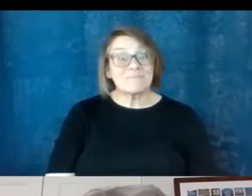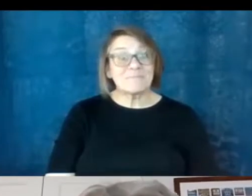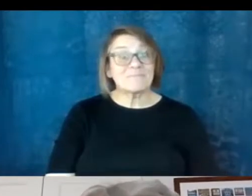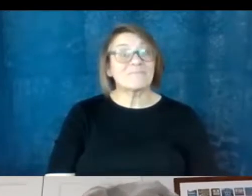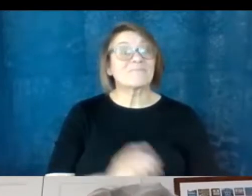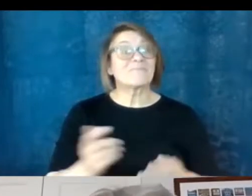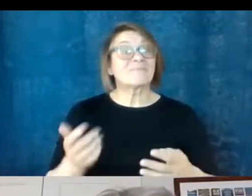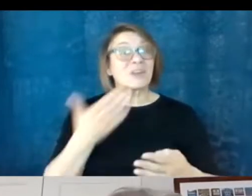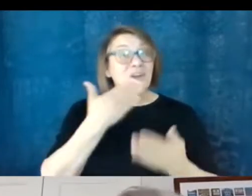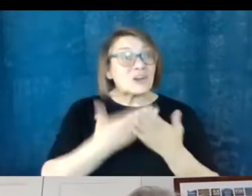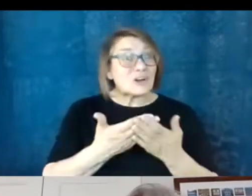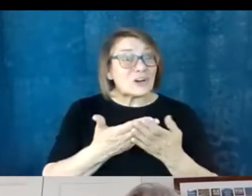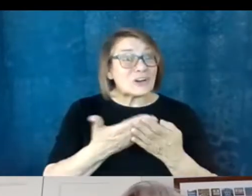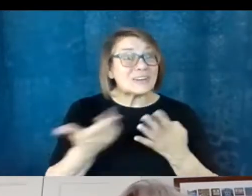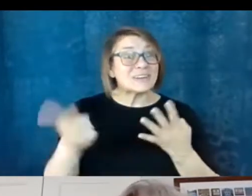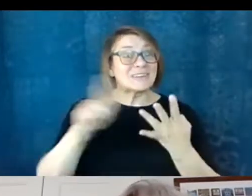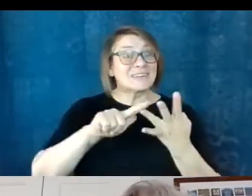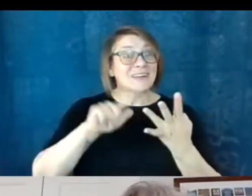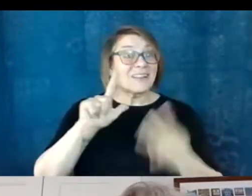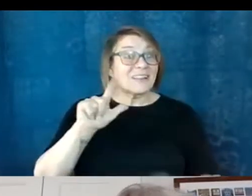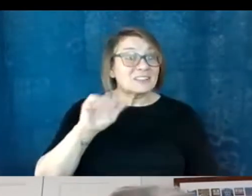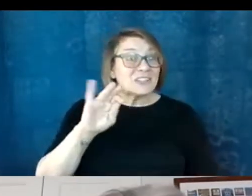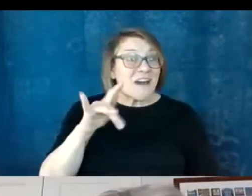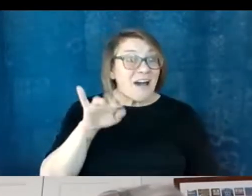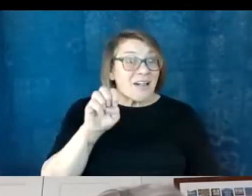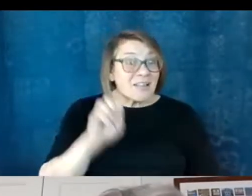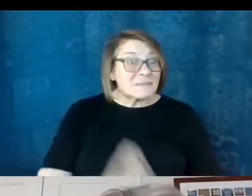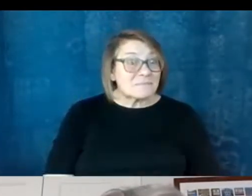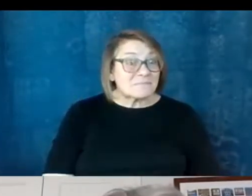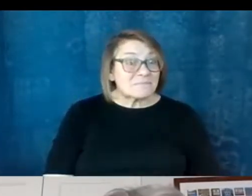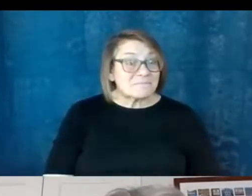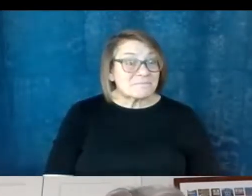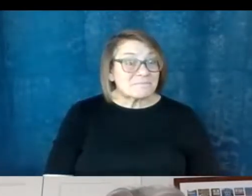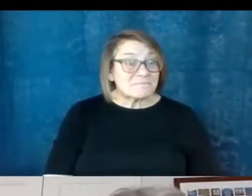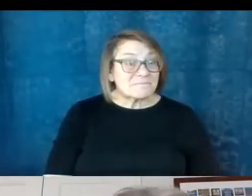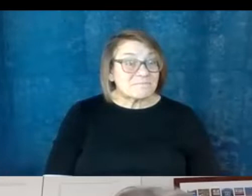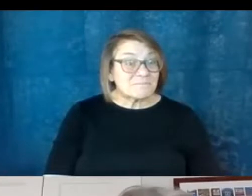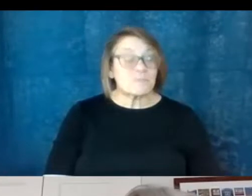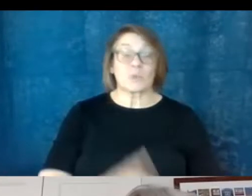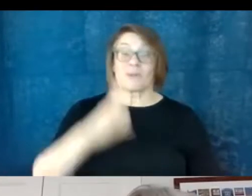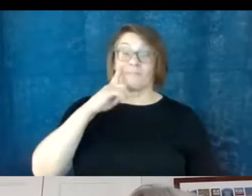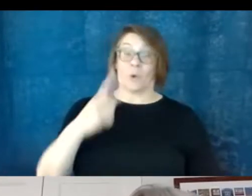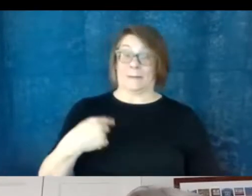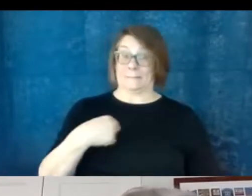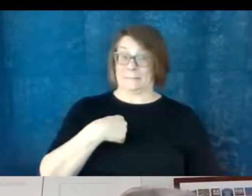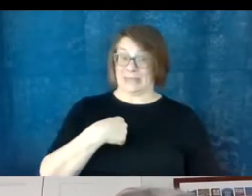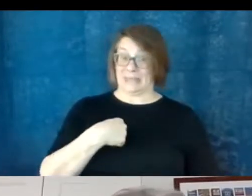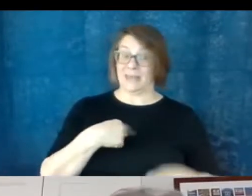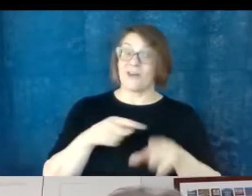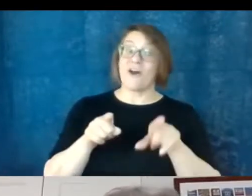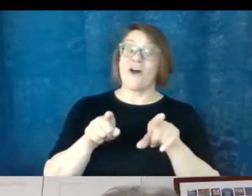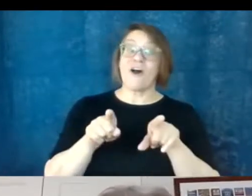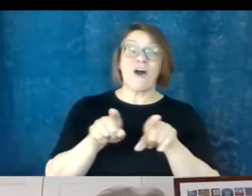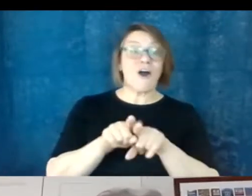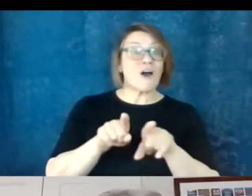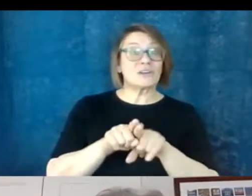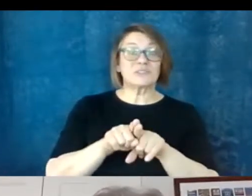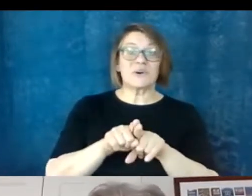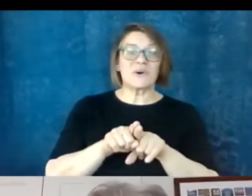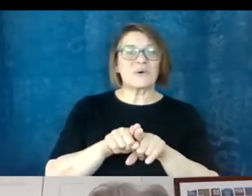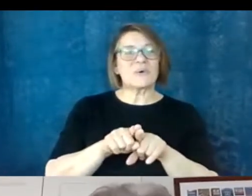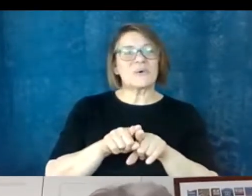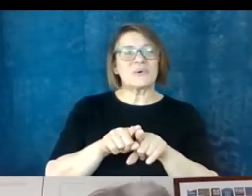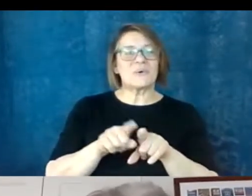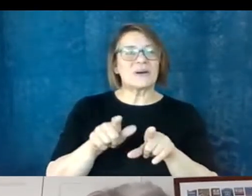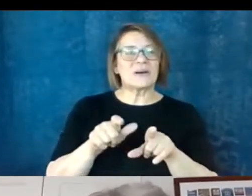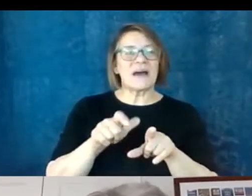Okay, good. And on to you, Lachelle. Thank you. So for me, also, I didn't do a